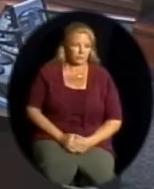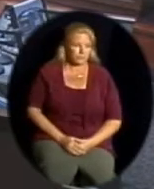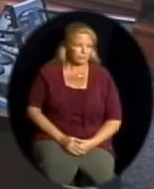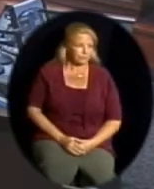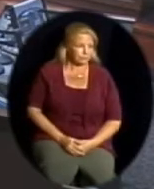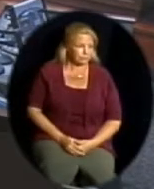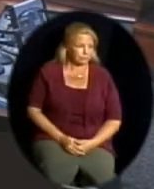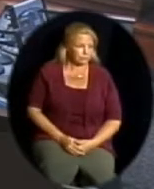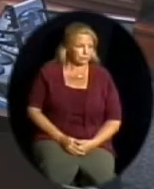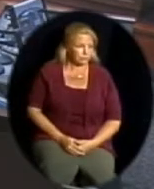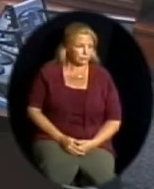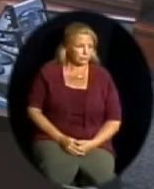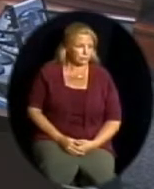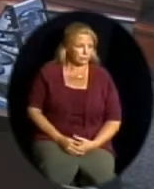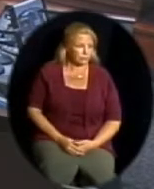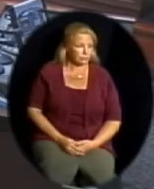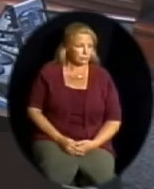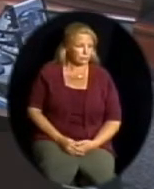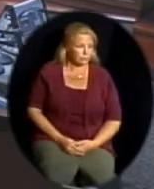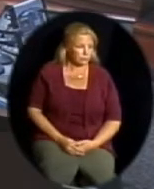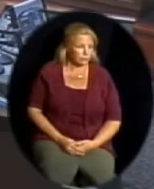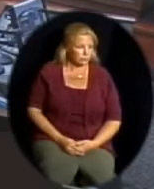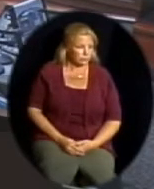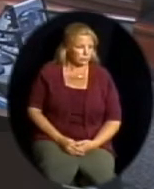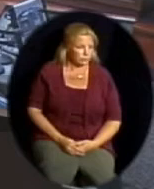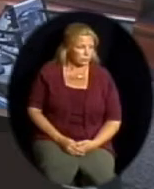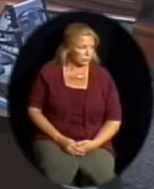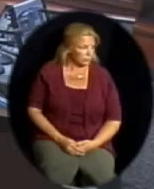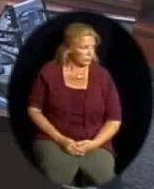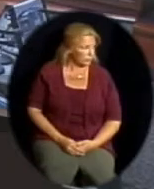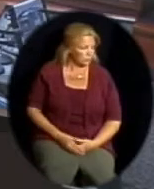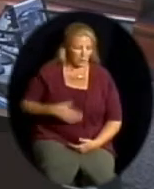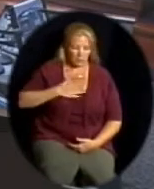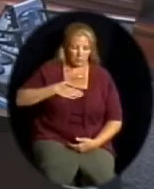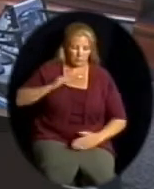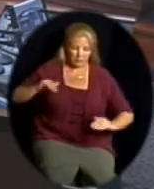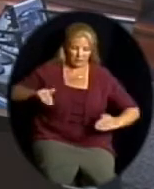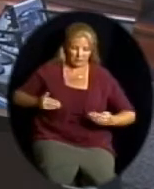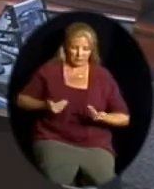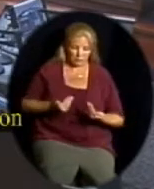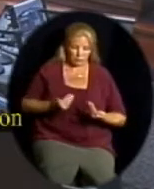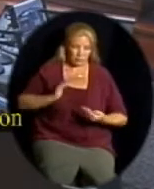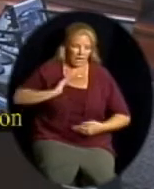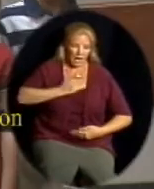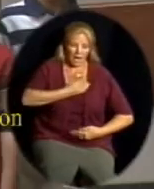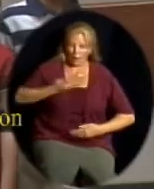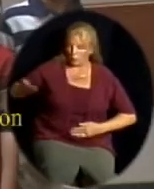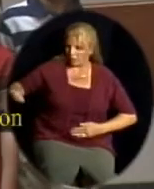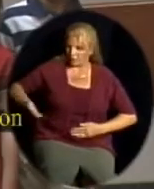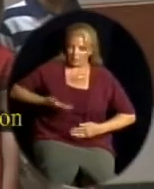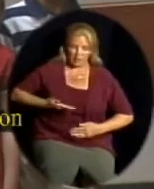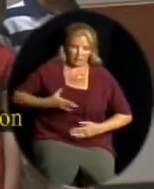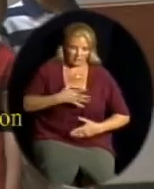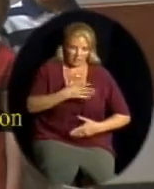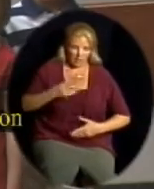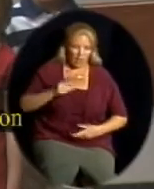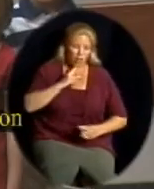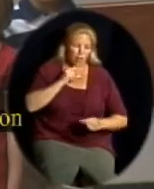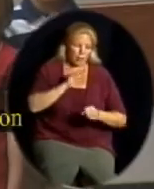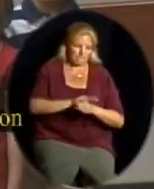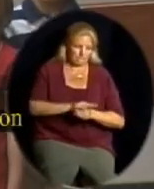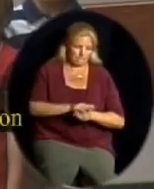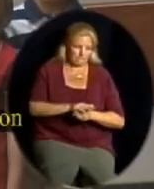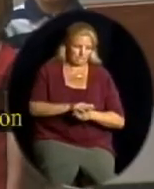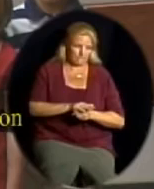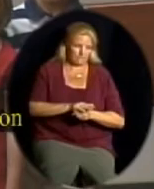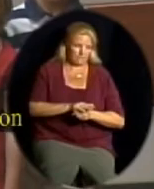All right, we have a quorum present. Dr. Raw, would you like to introduce our guests for the Pledge of Allegiance? Yes, I would love to introduce our guests.